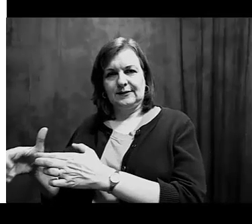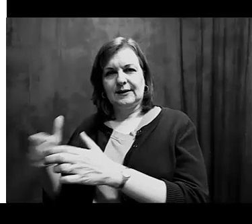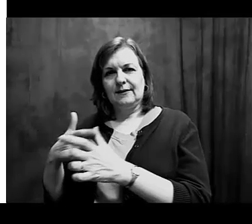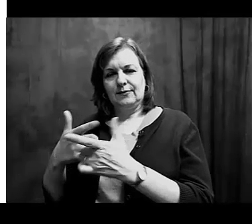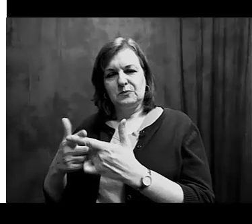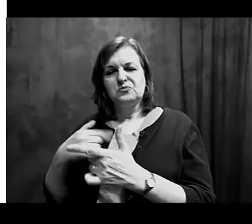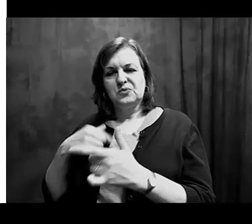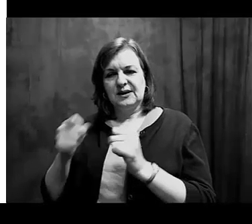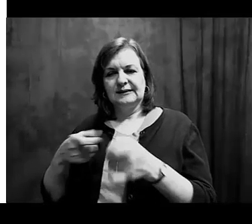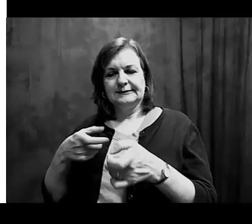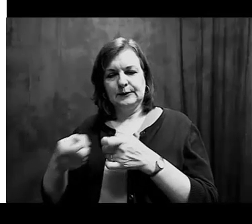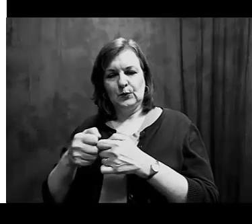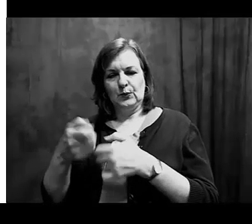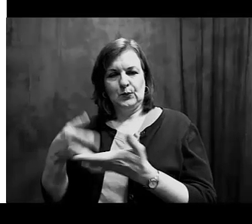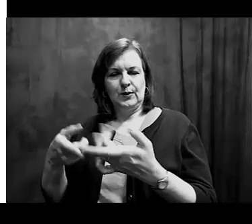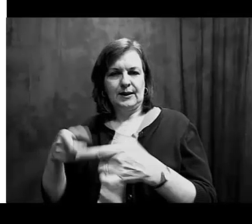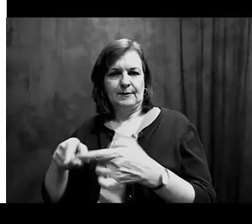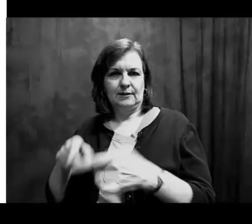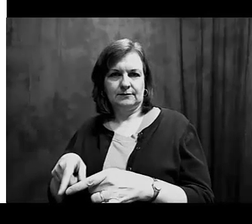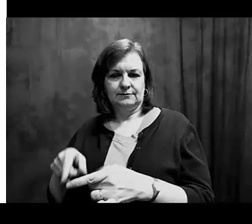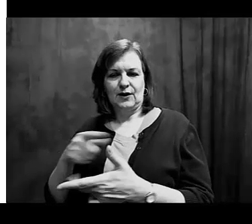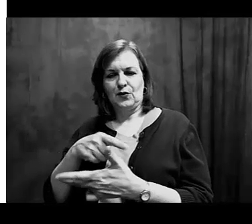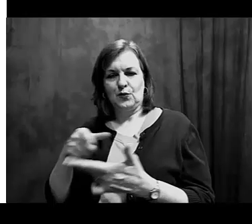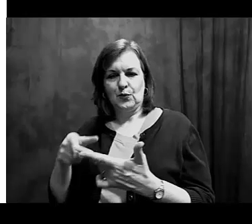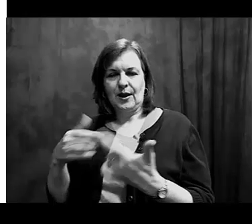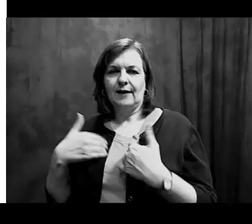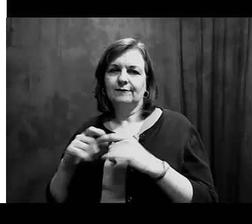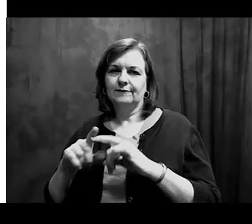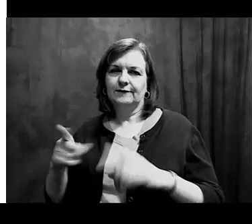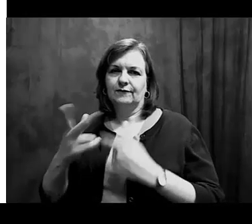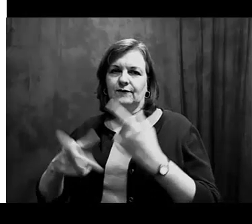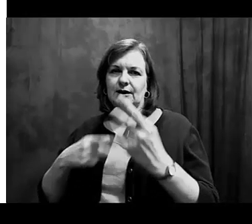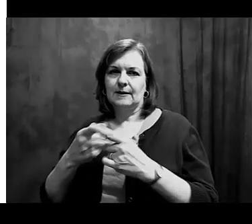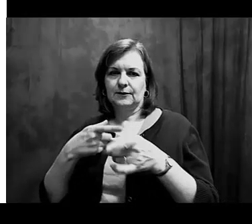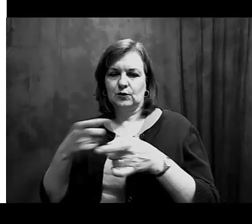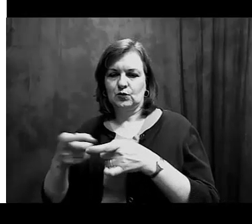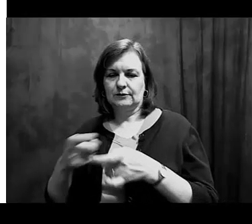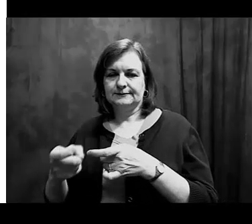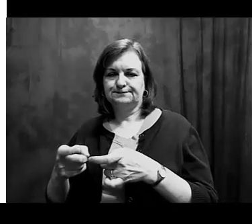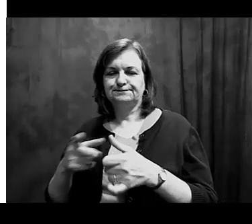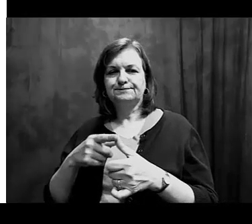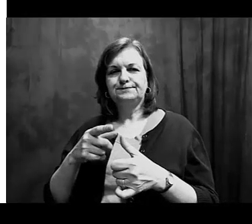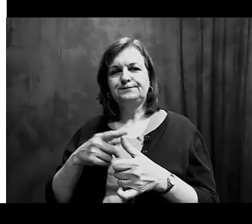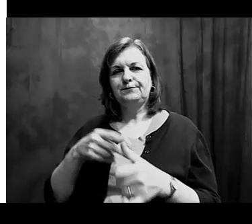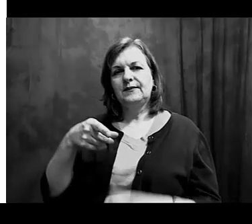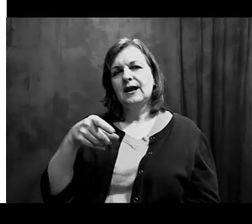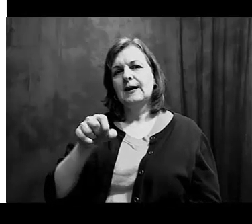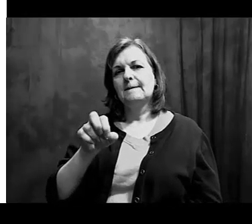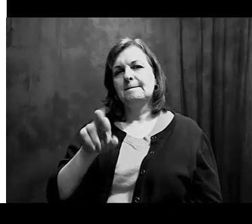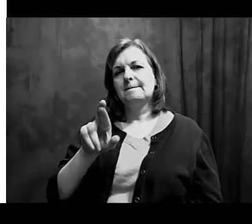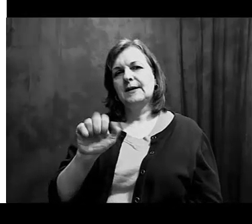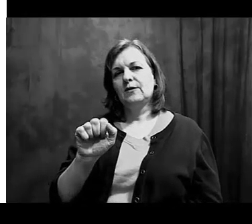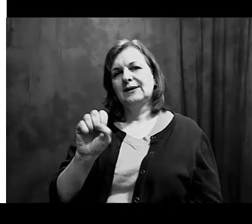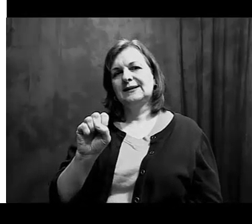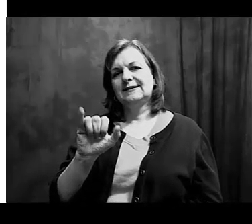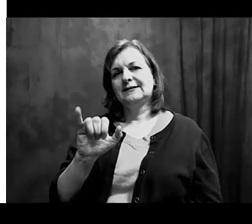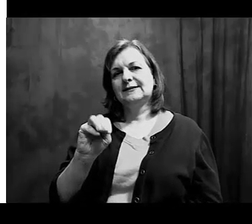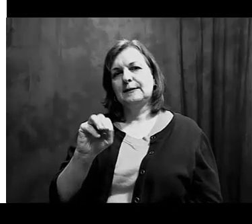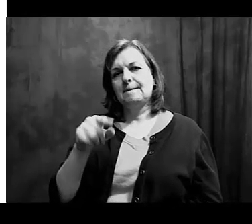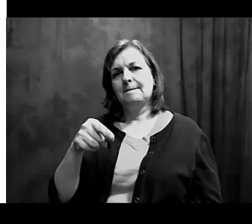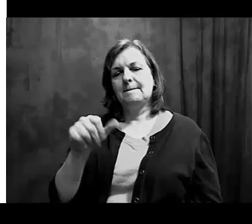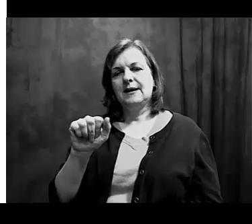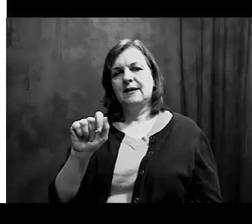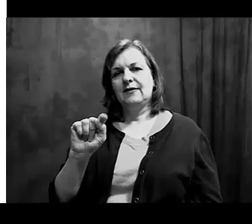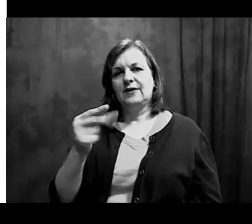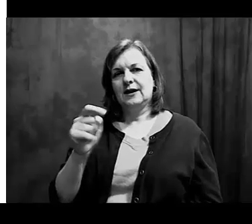is your fight or flight response that we talked about. And then enteric, which are associated with your digestive system. So we actually break